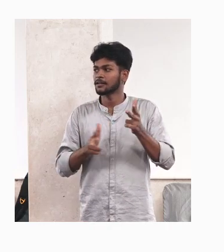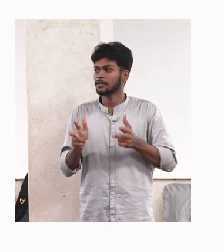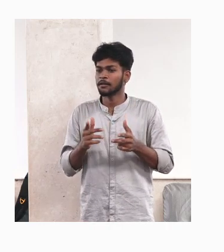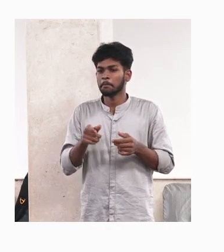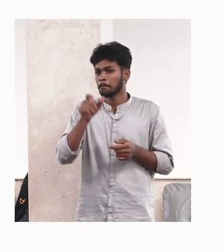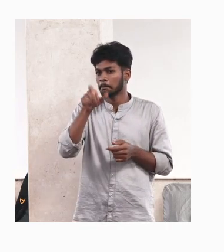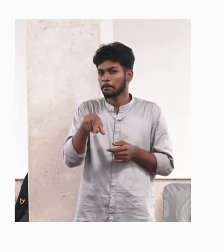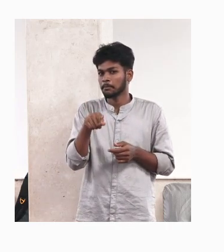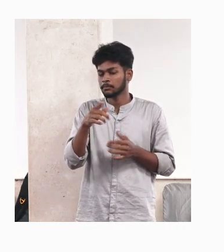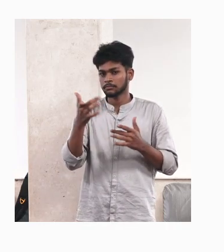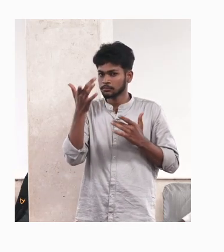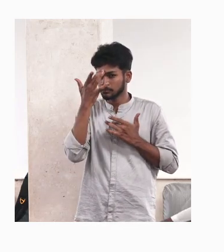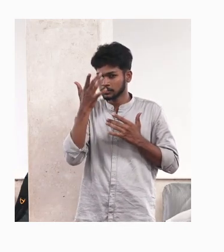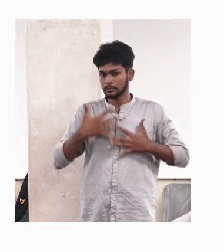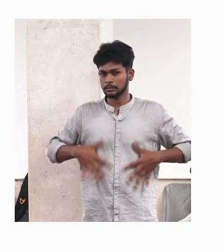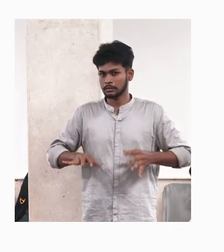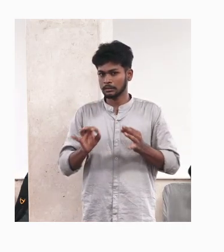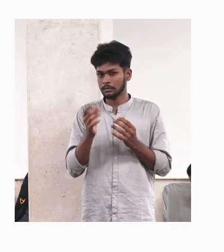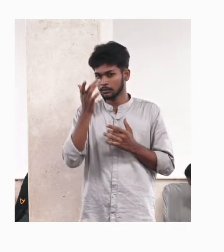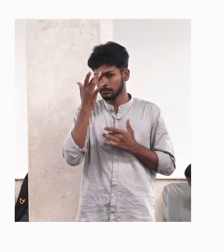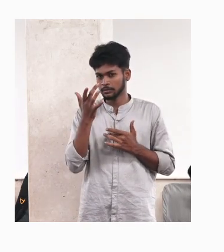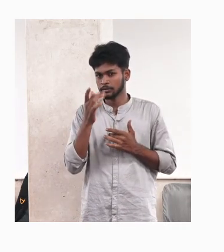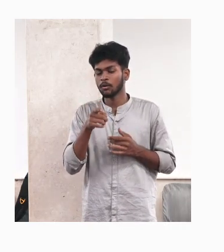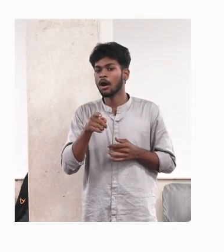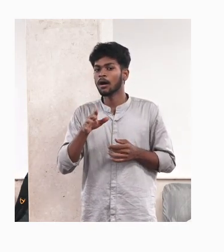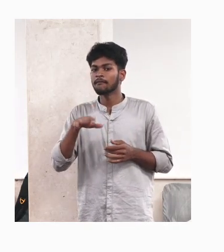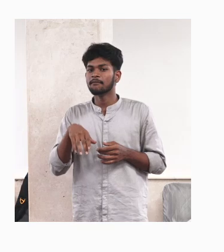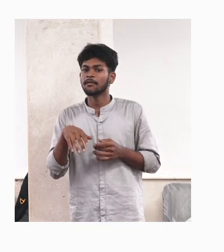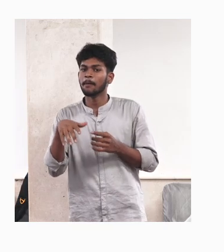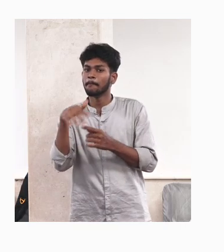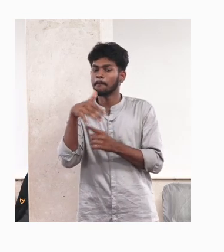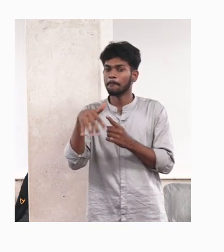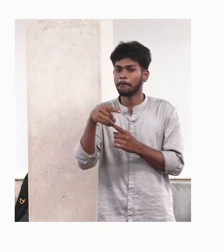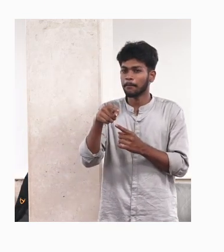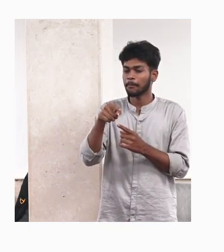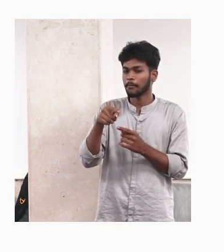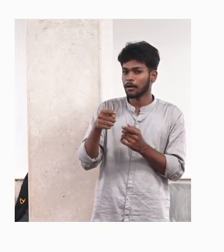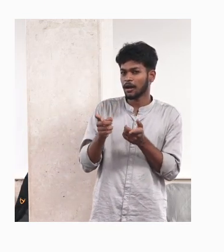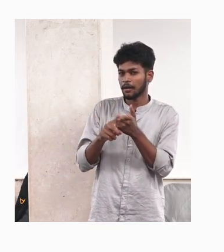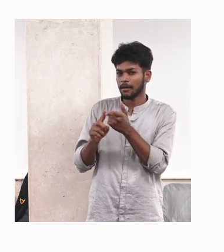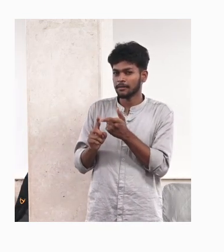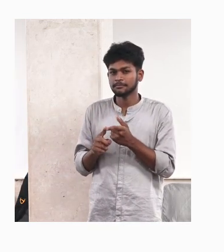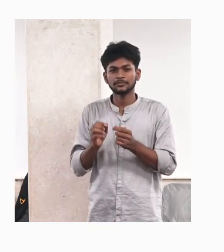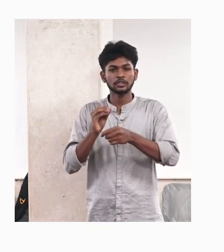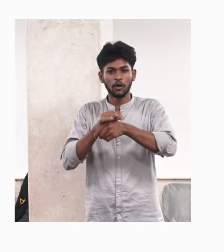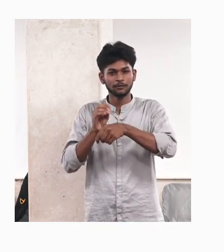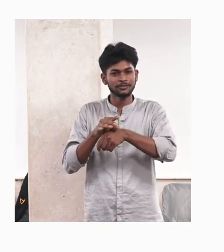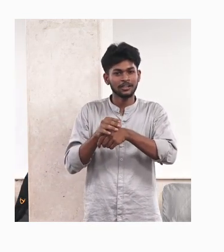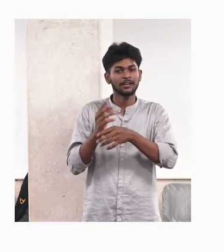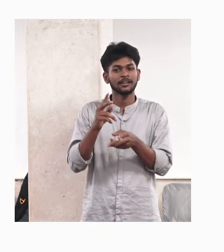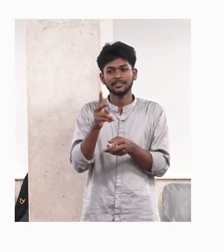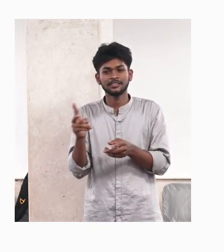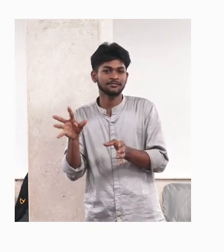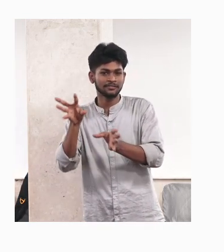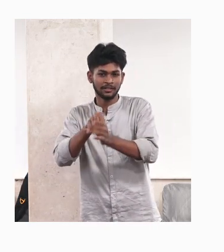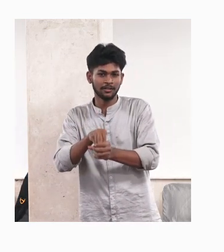with the health issue, that is the client among them, when they do have this counseling and all.